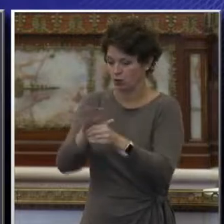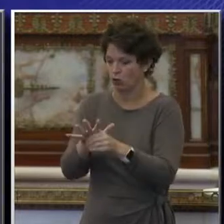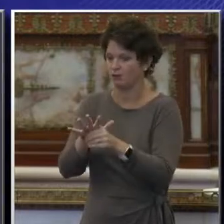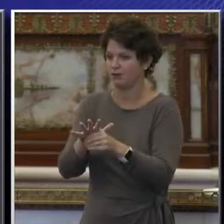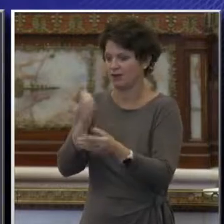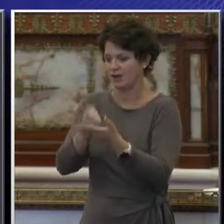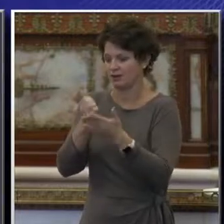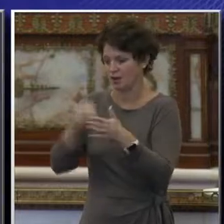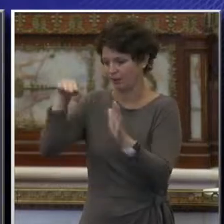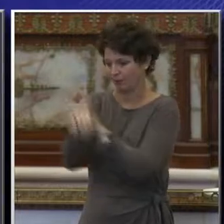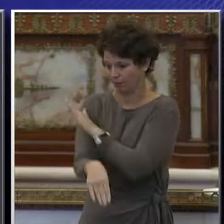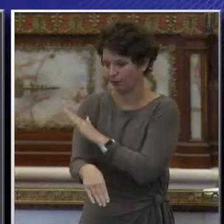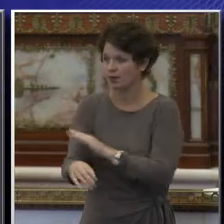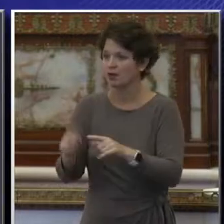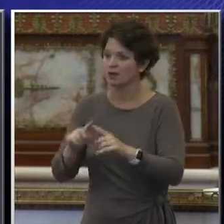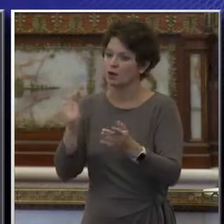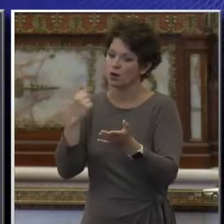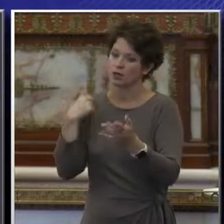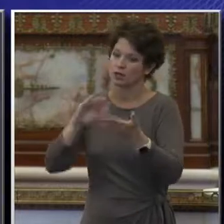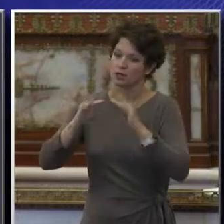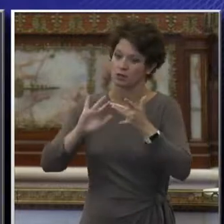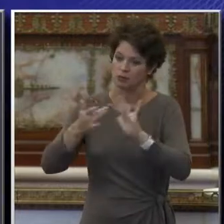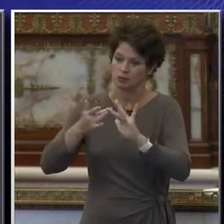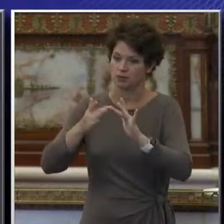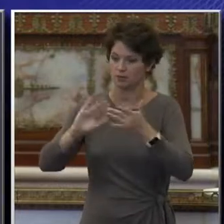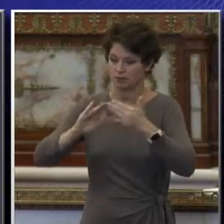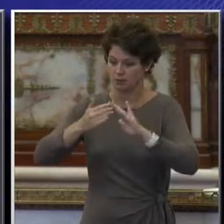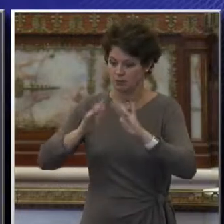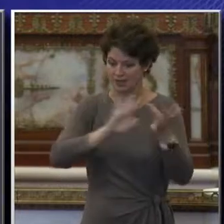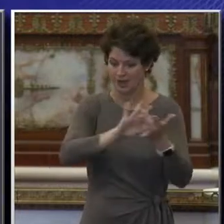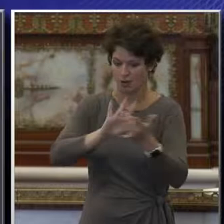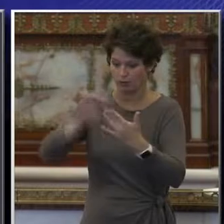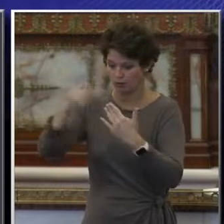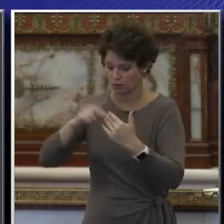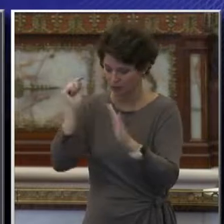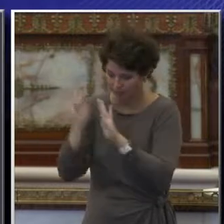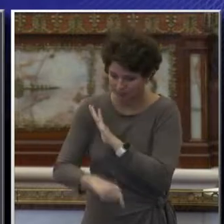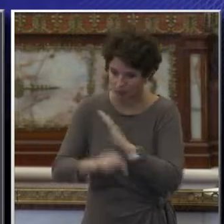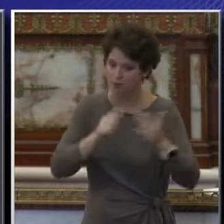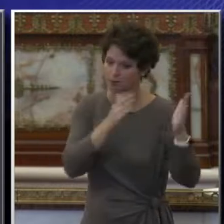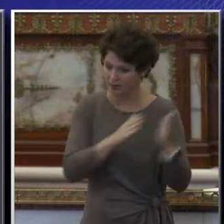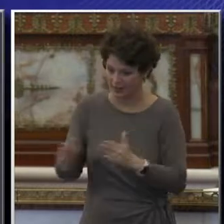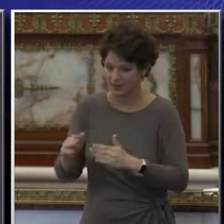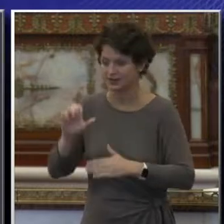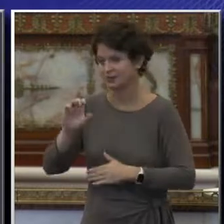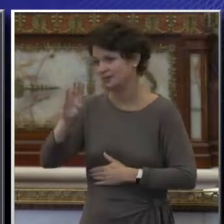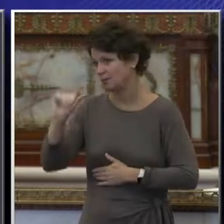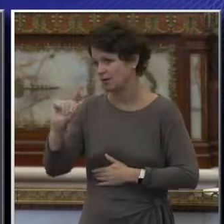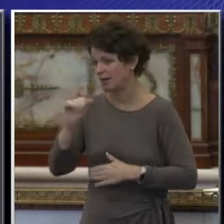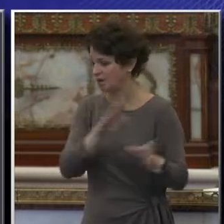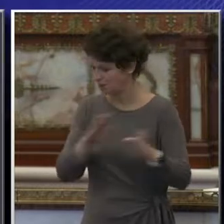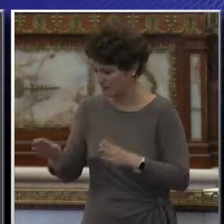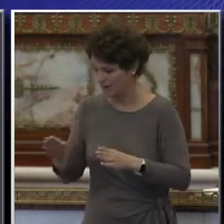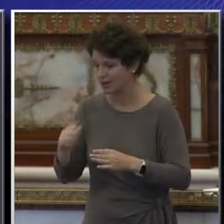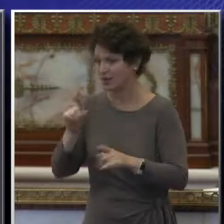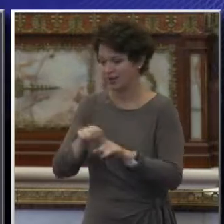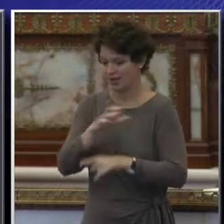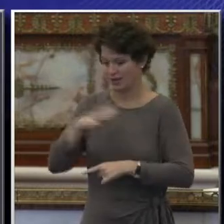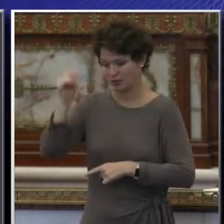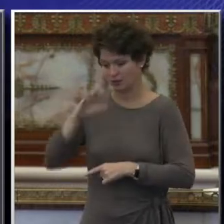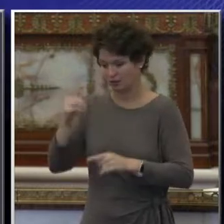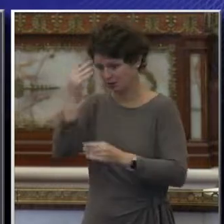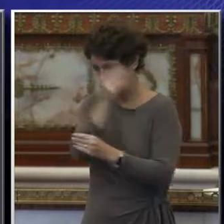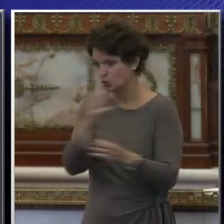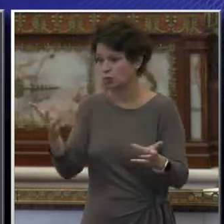committed to do an extensive community outreach program. I heard comments about a CBA, and like the councilman said, we have